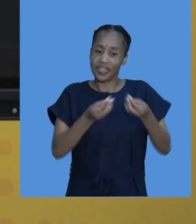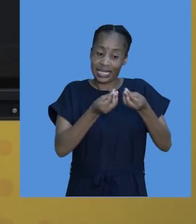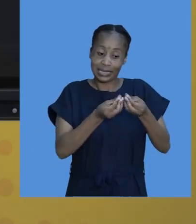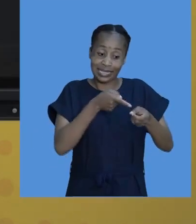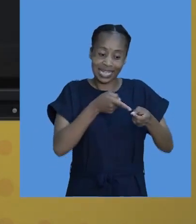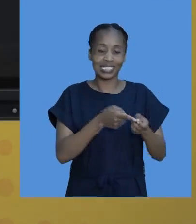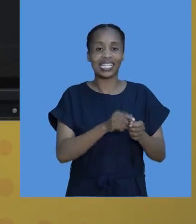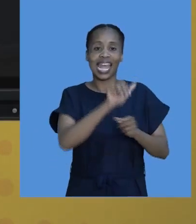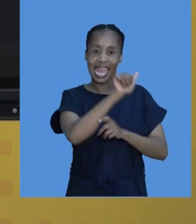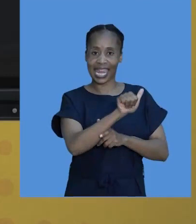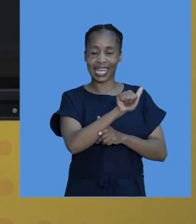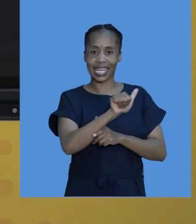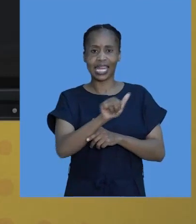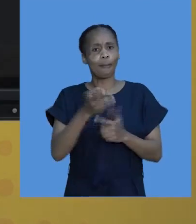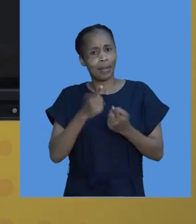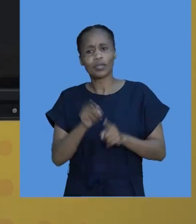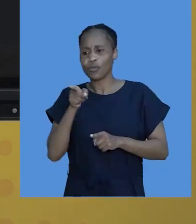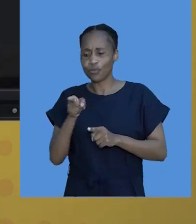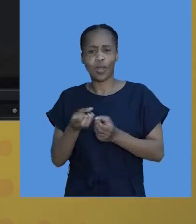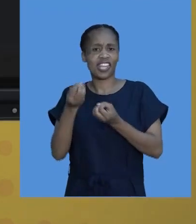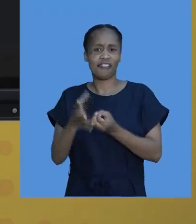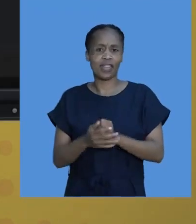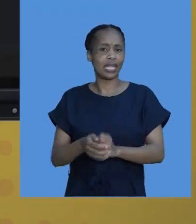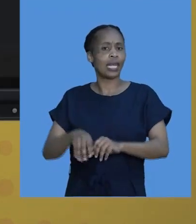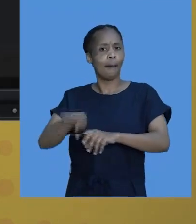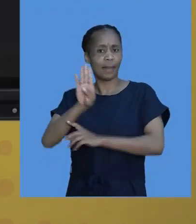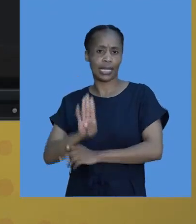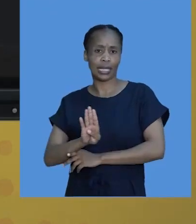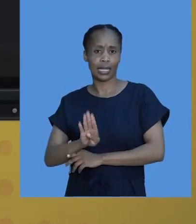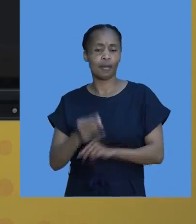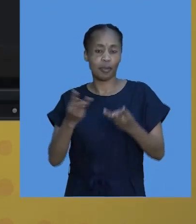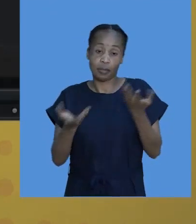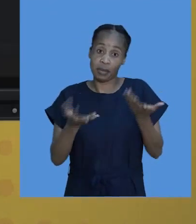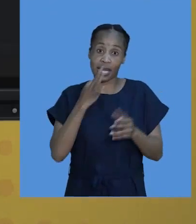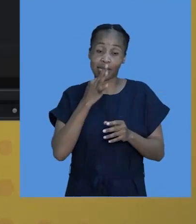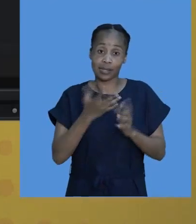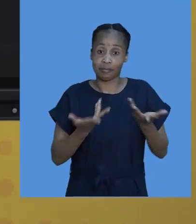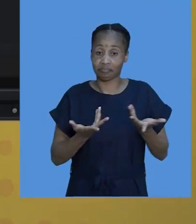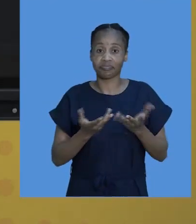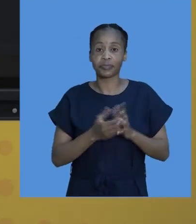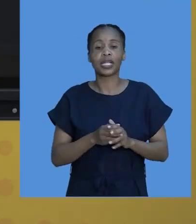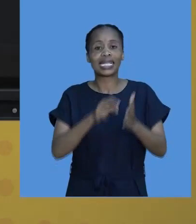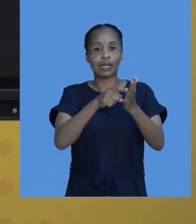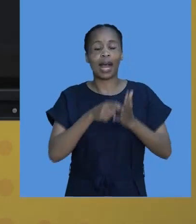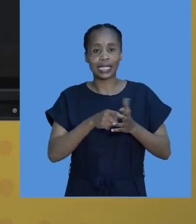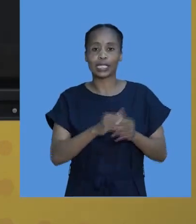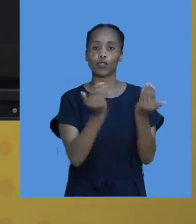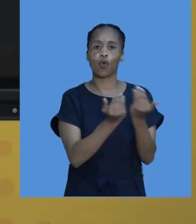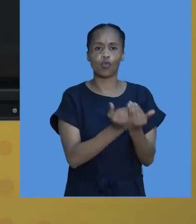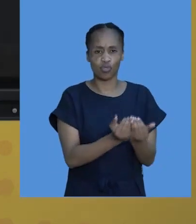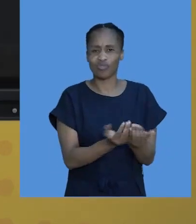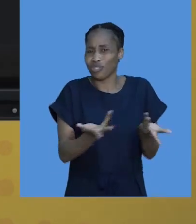but when we are supplying them with more of product B there, the people are demanding, let's say, schools, and maybe we provide them